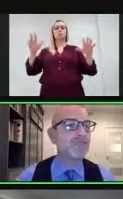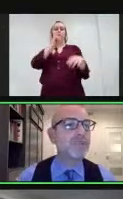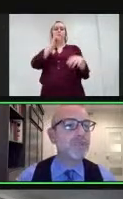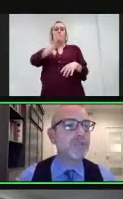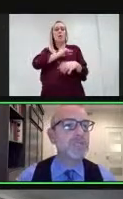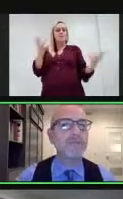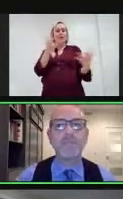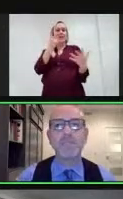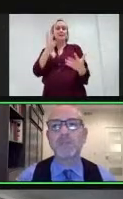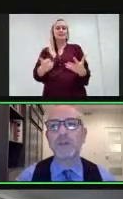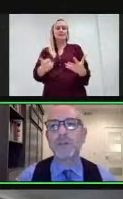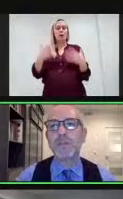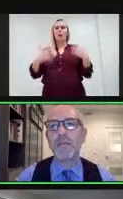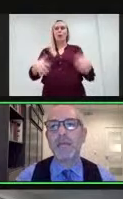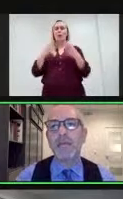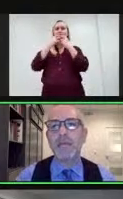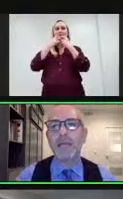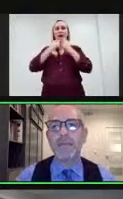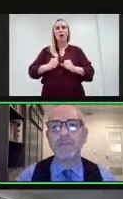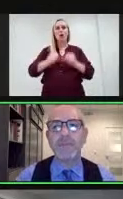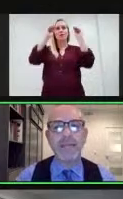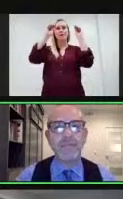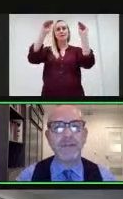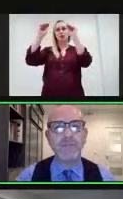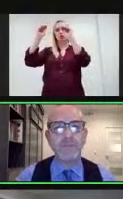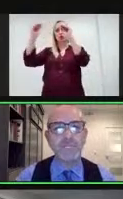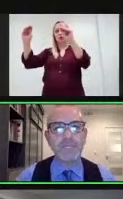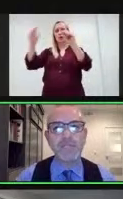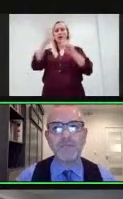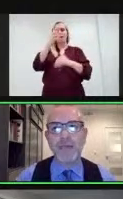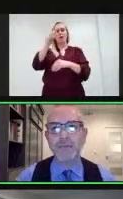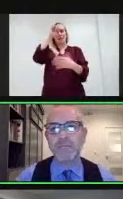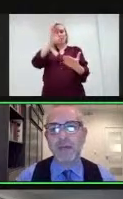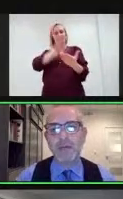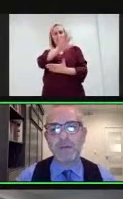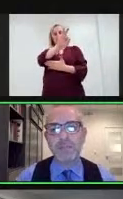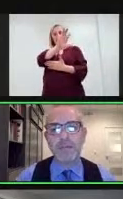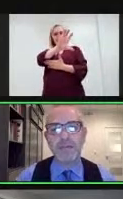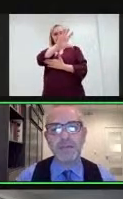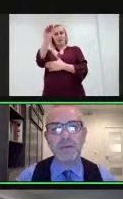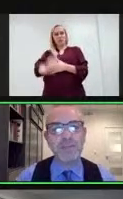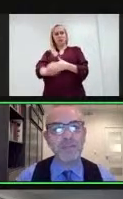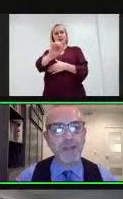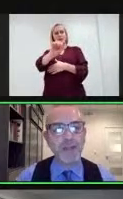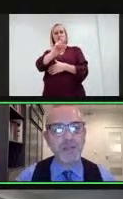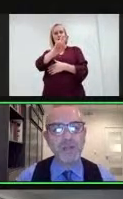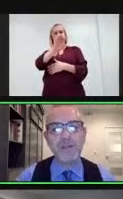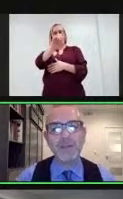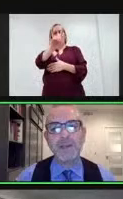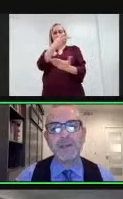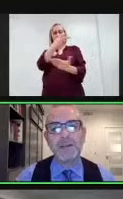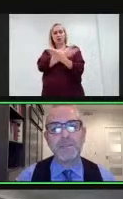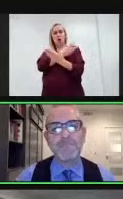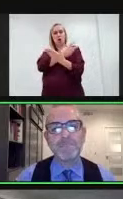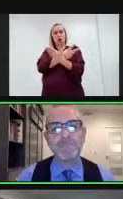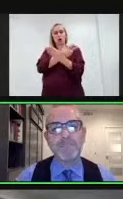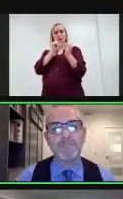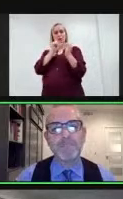the richness of the instruction. And I believe 95% of AVID scholars go on to graduate.